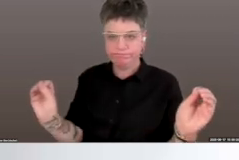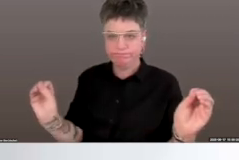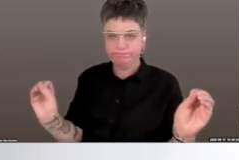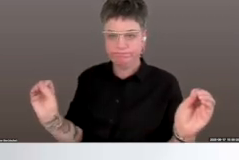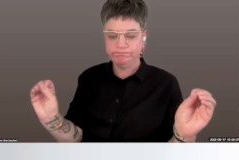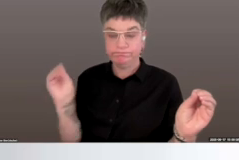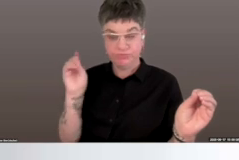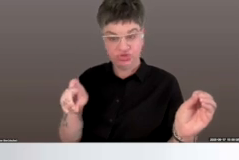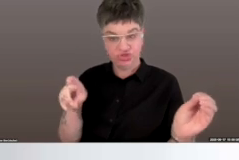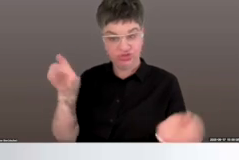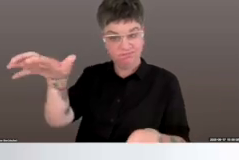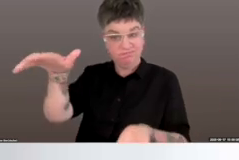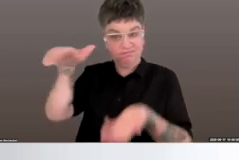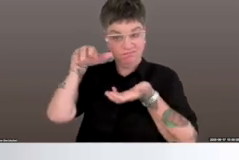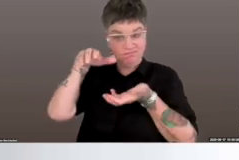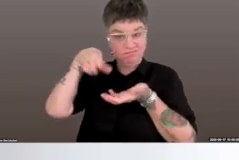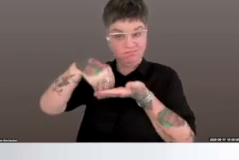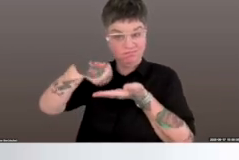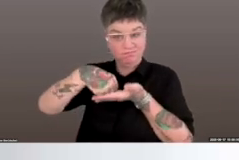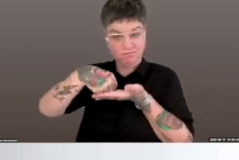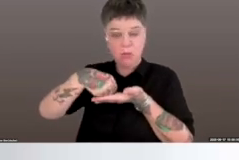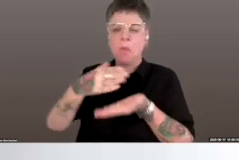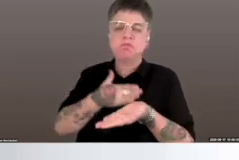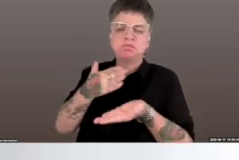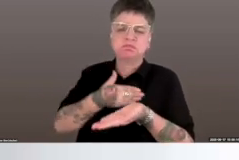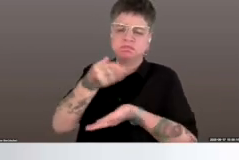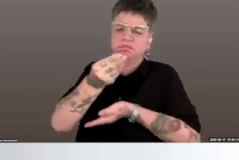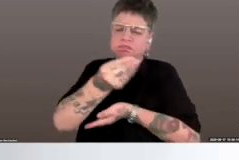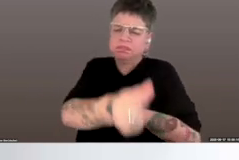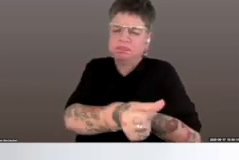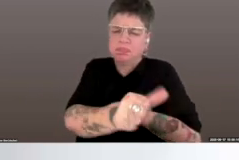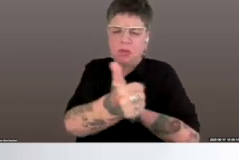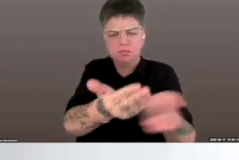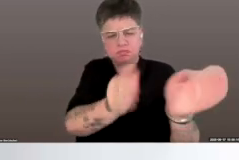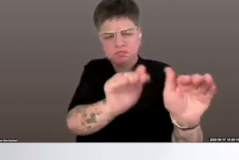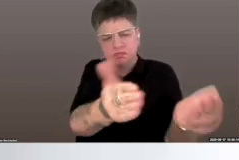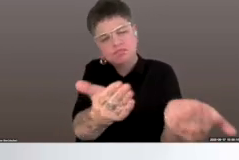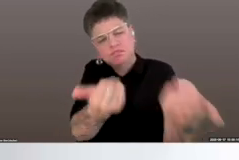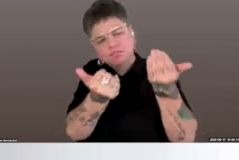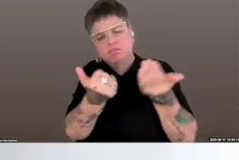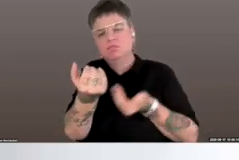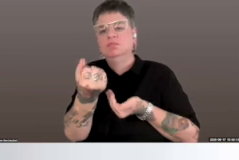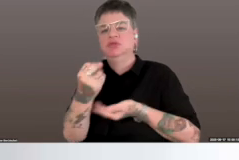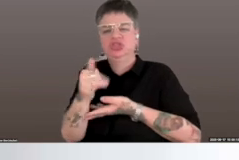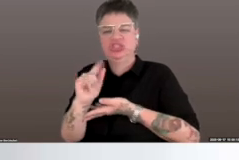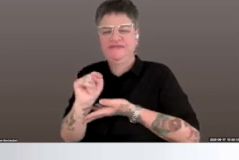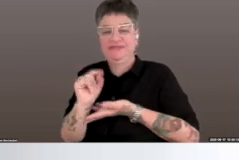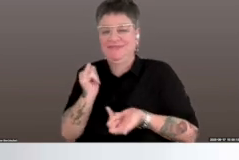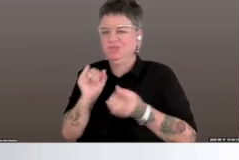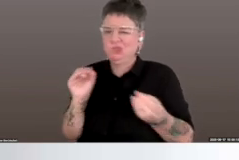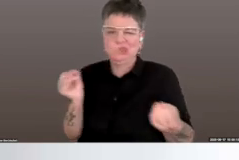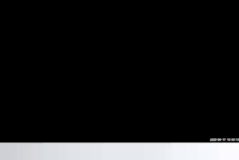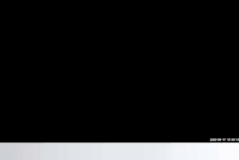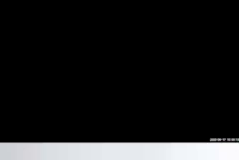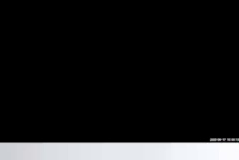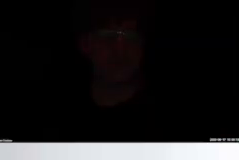Should we receive funding, we'd be happy to issue another solicitation for Shift, but at this time, there is no proposed funding for